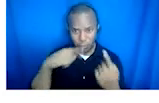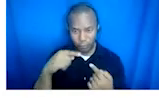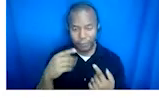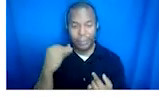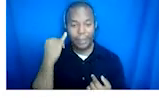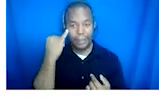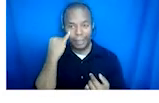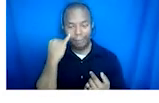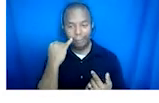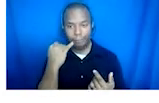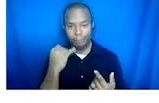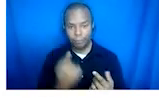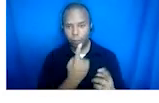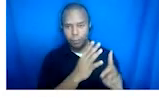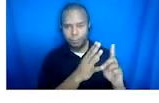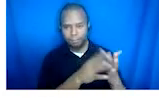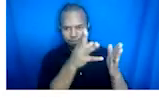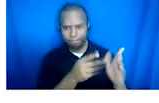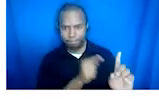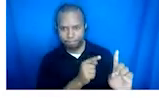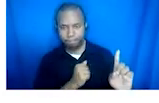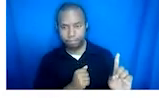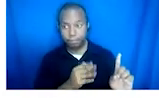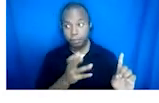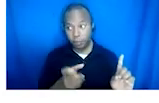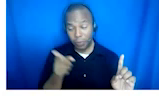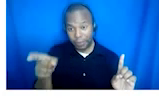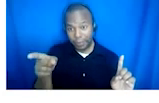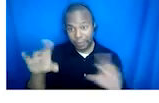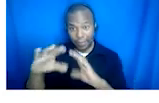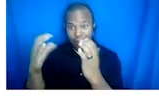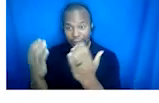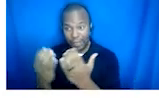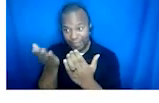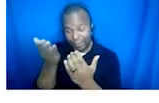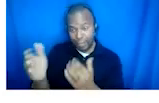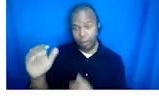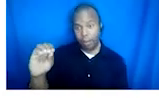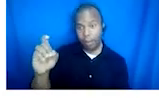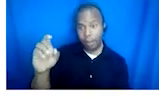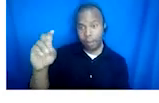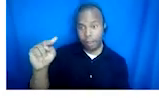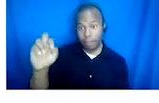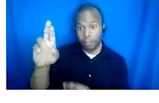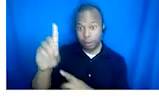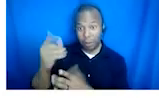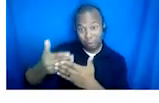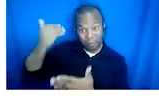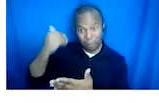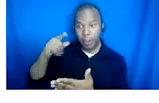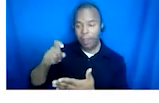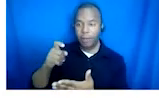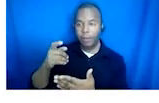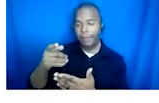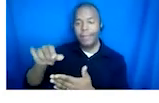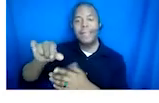of ours wanted to take that class at Oxnard before, they'd have to fill out a separate application and wait for that